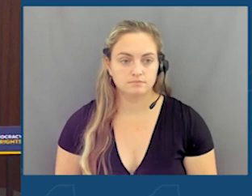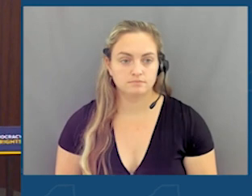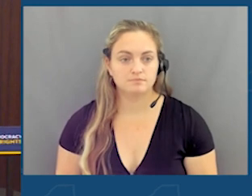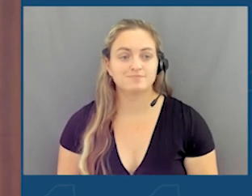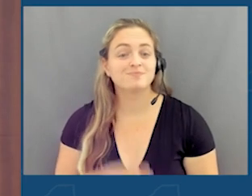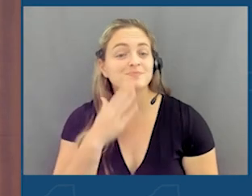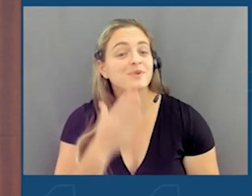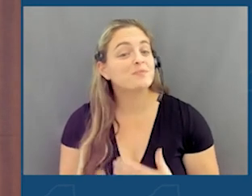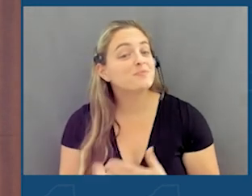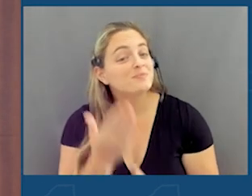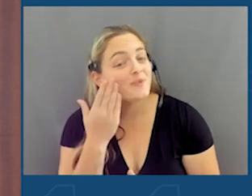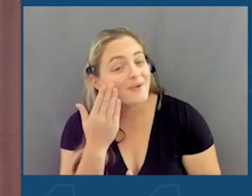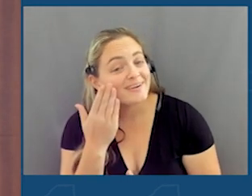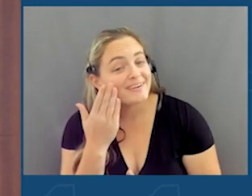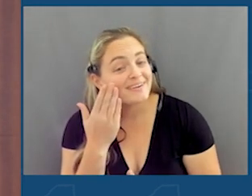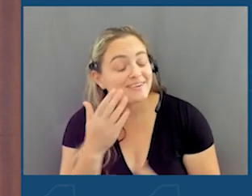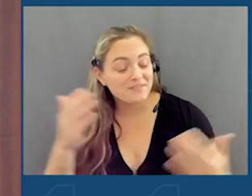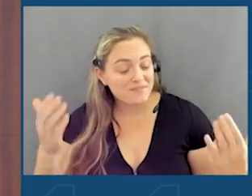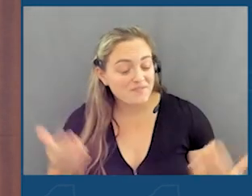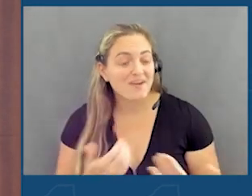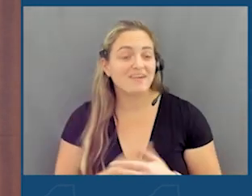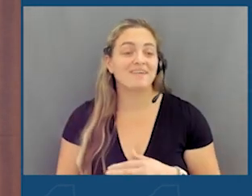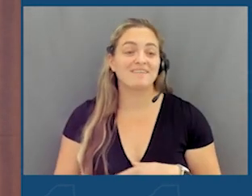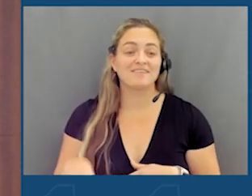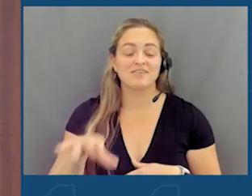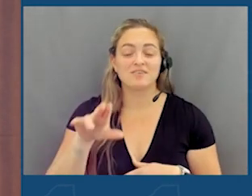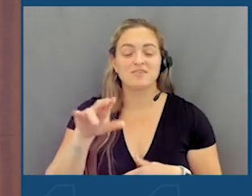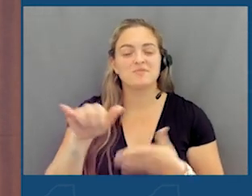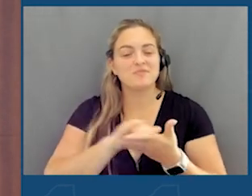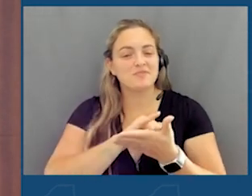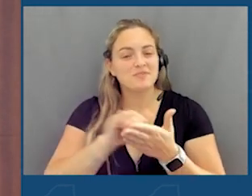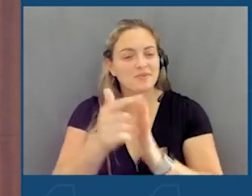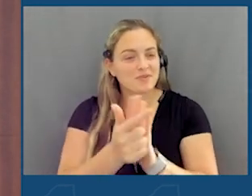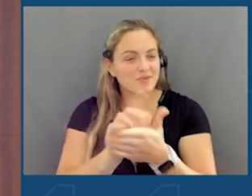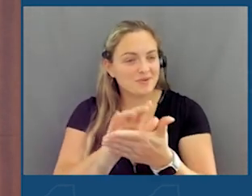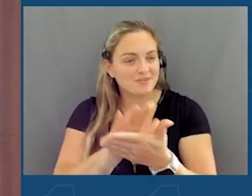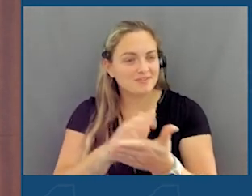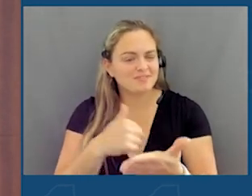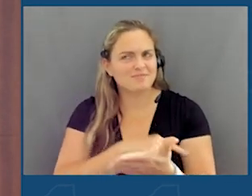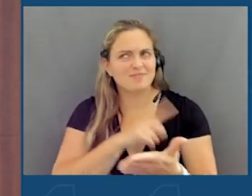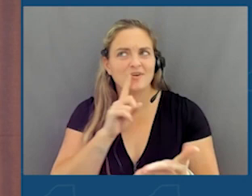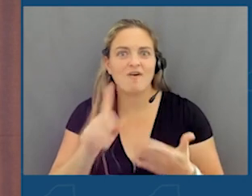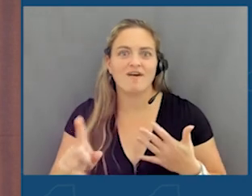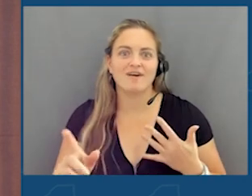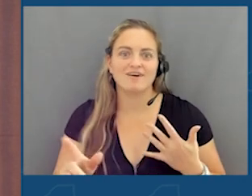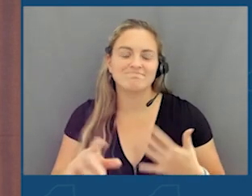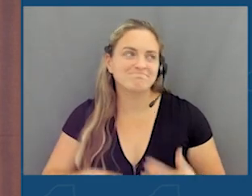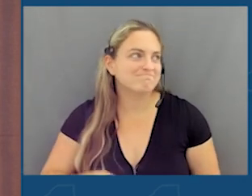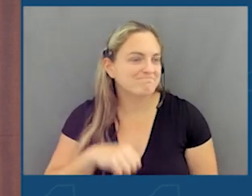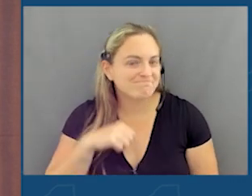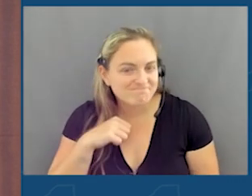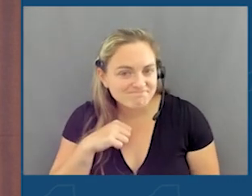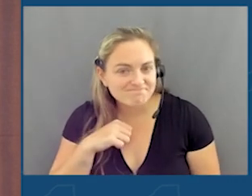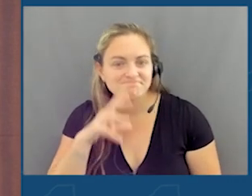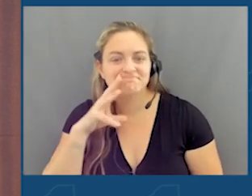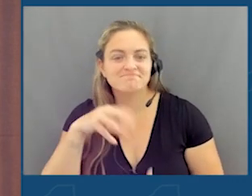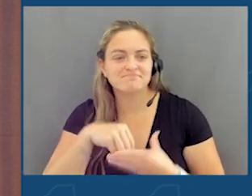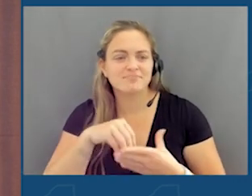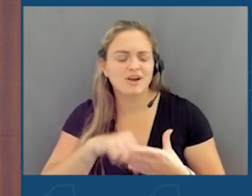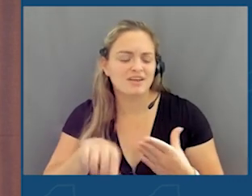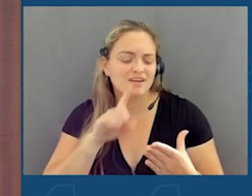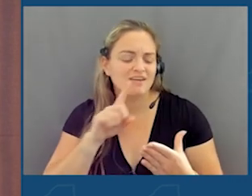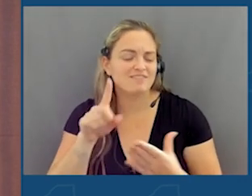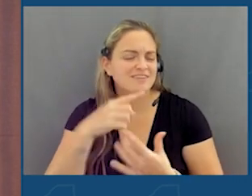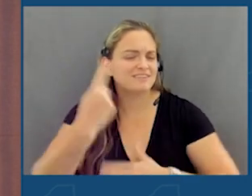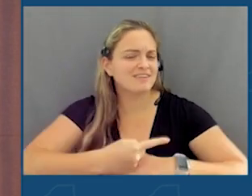Good morning, everyone, and welcome to New York Law School. We are extraordinarily proud to be part of this auspicious day